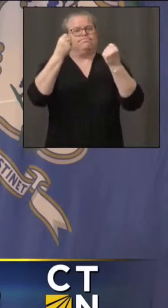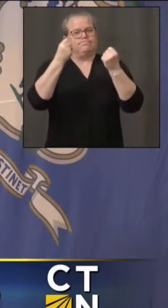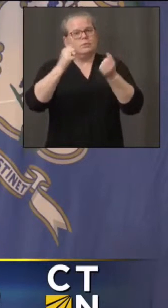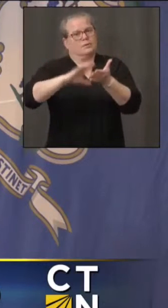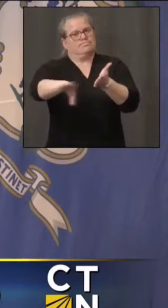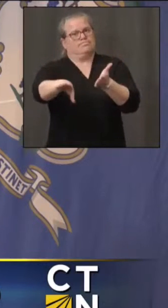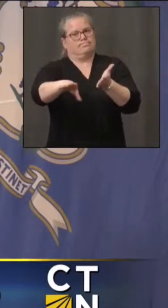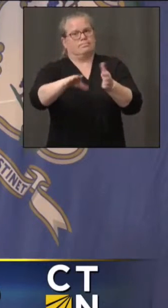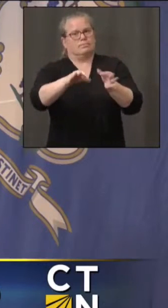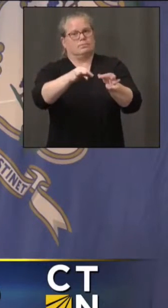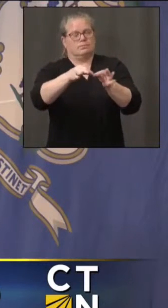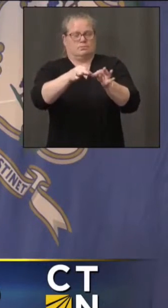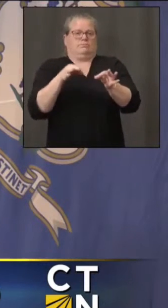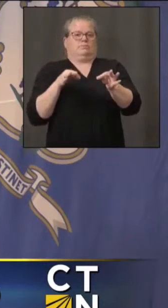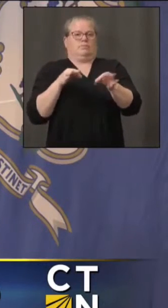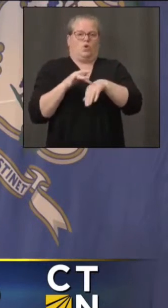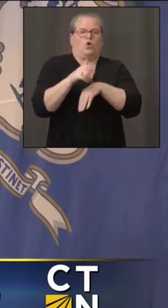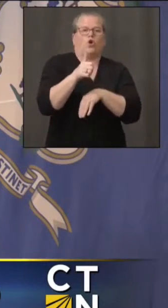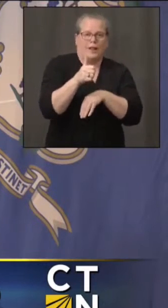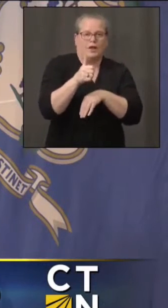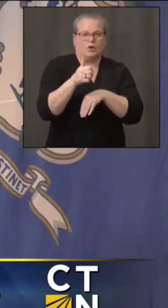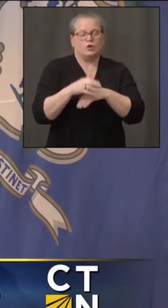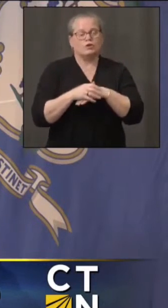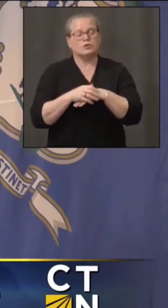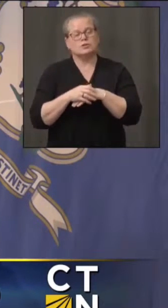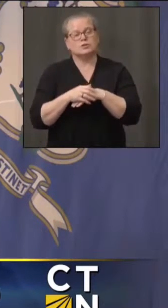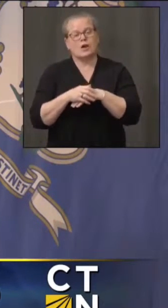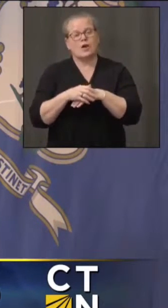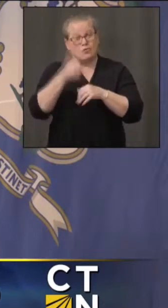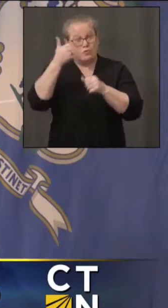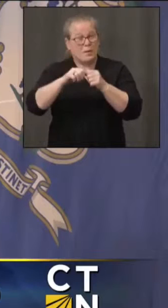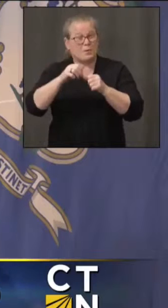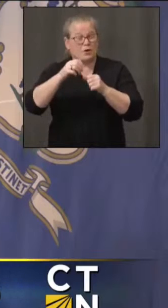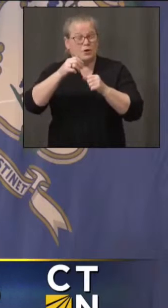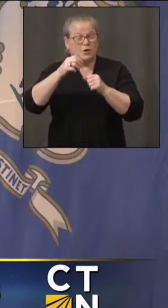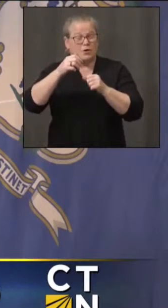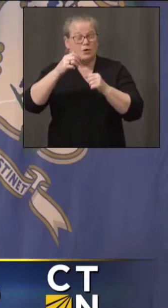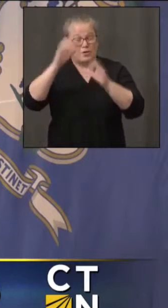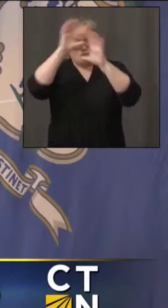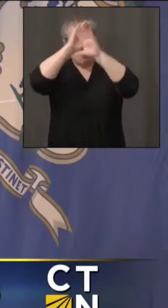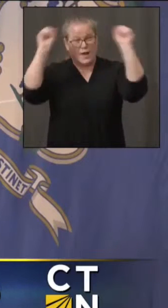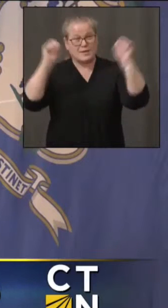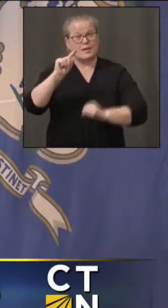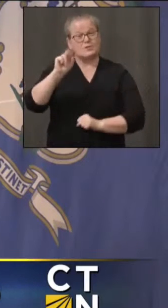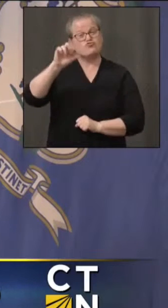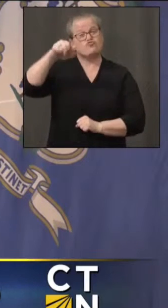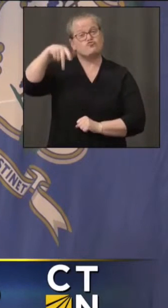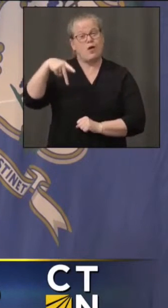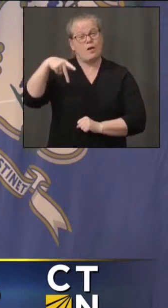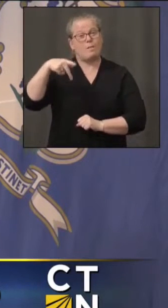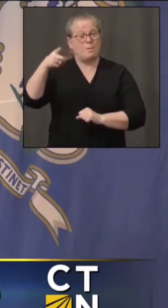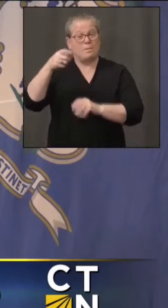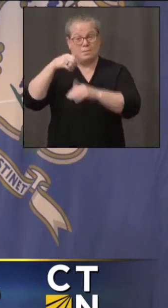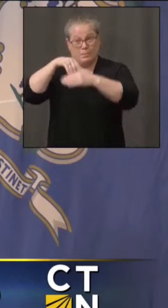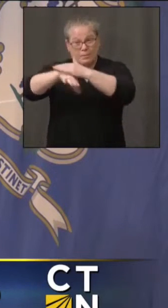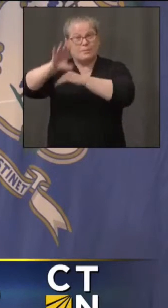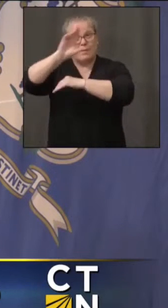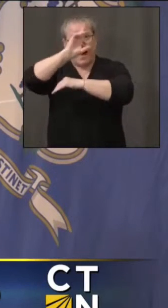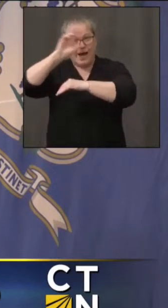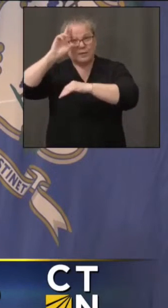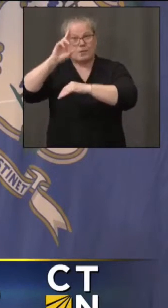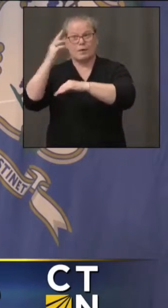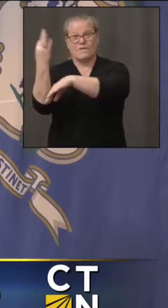ways that we are ready for this October surprise, if you will. We've got the testing capacity up